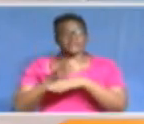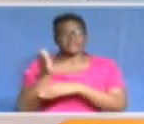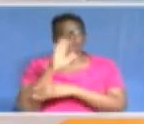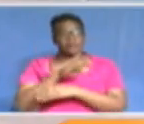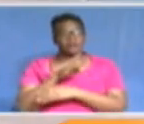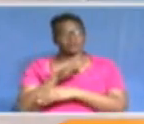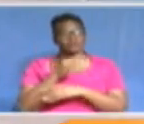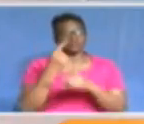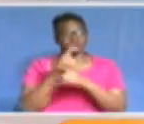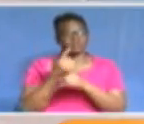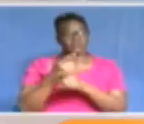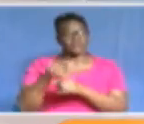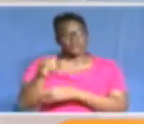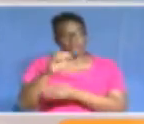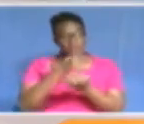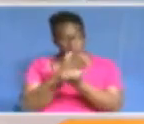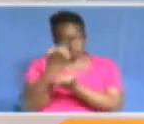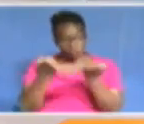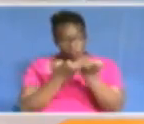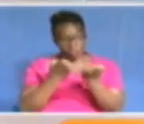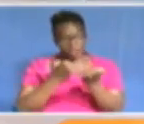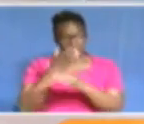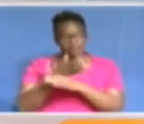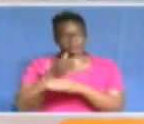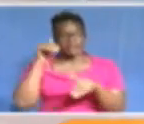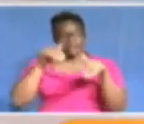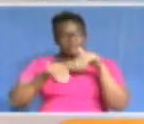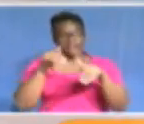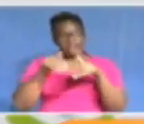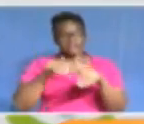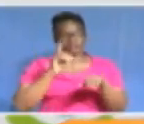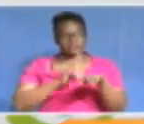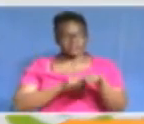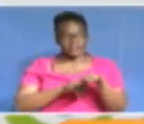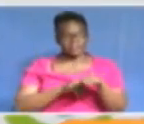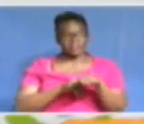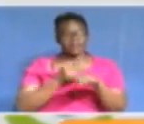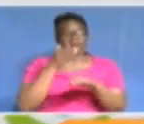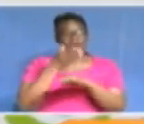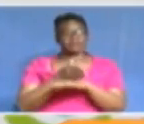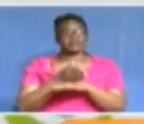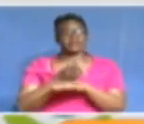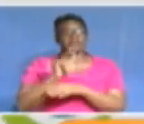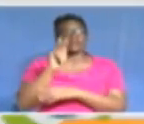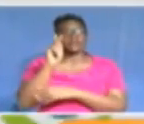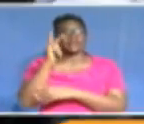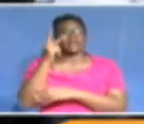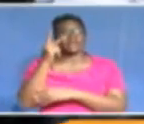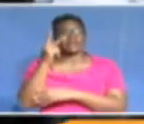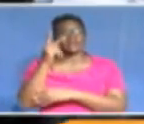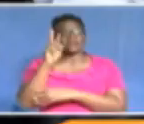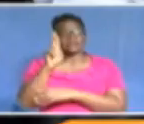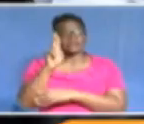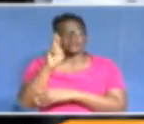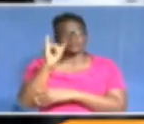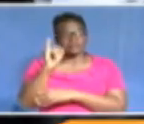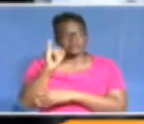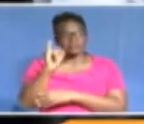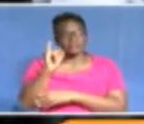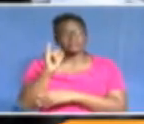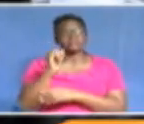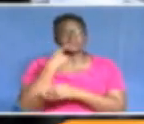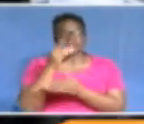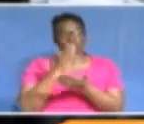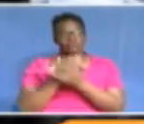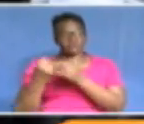macroeconomic environment after the electioneering period. According to a Kenya retail sector report by Saiton Investments, despite the